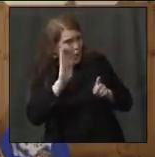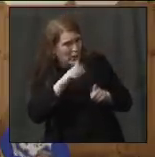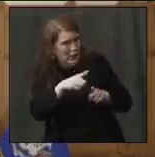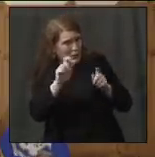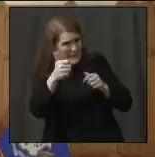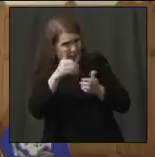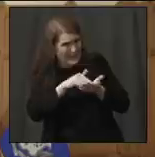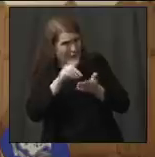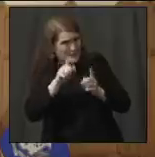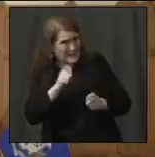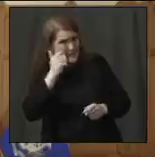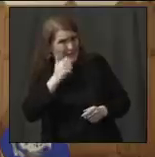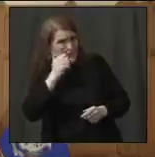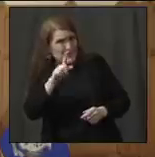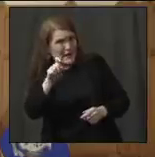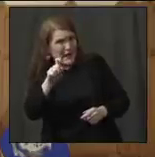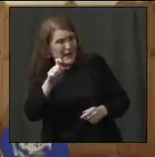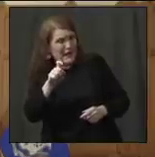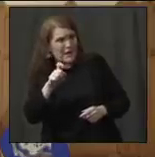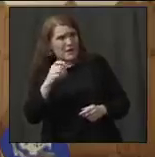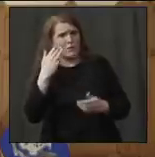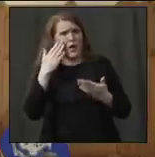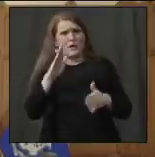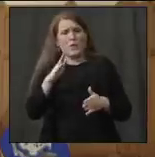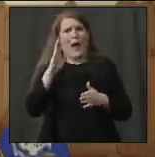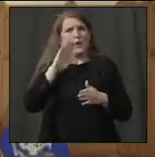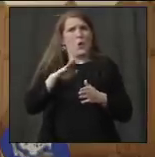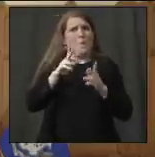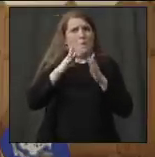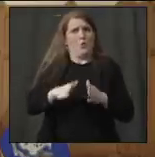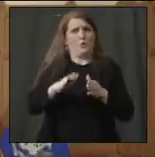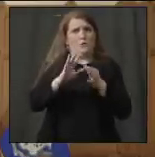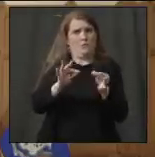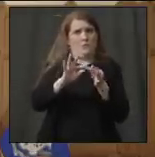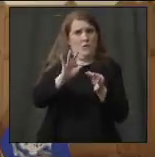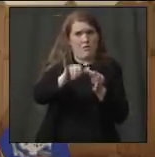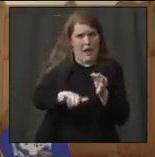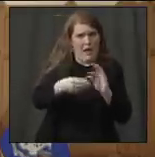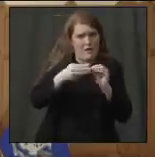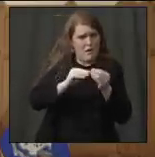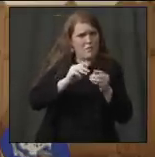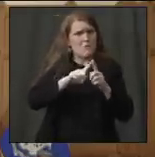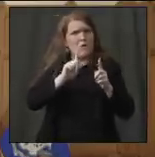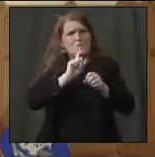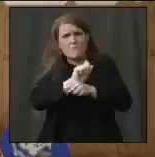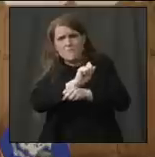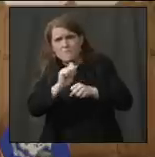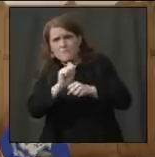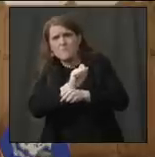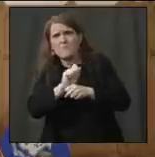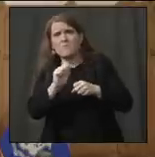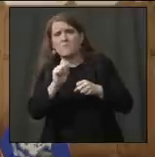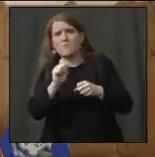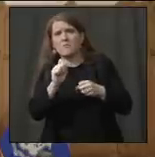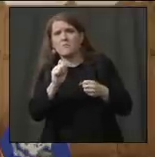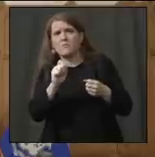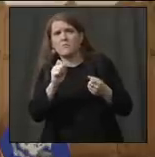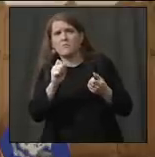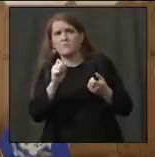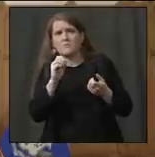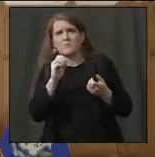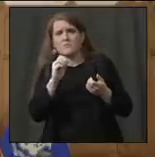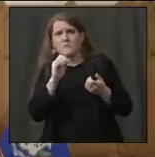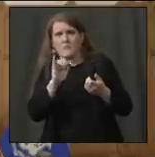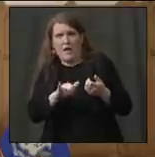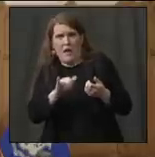I don't understand whether that was just an example thrown out there saying, oh, well, we may need 10,000 tests a day, or